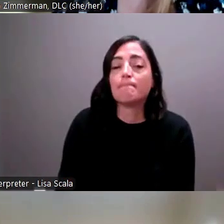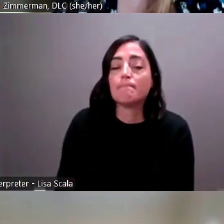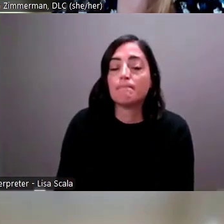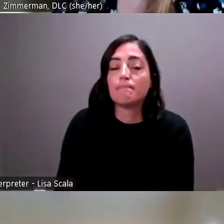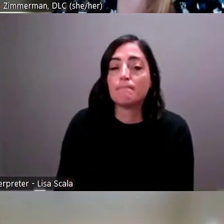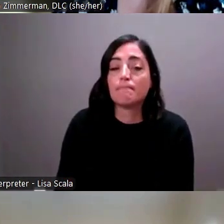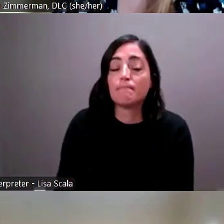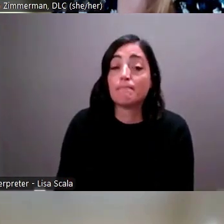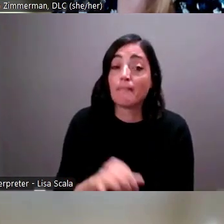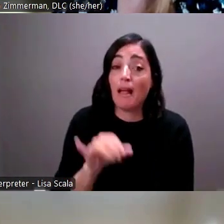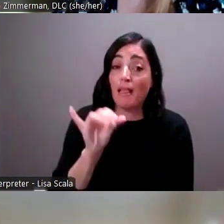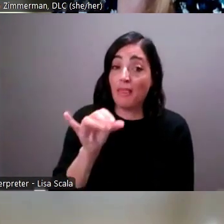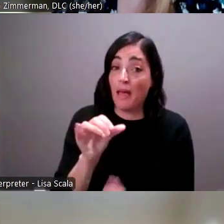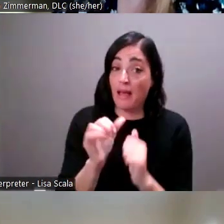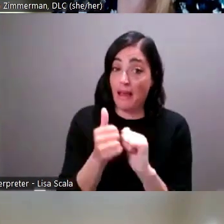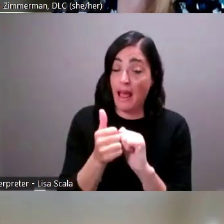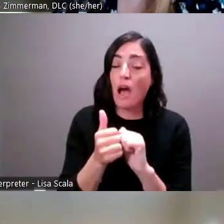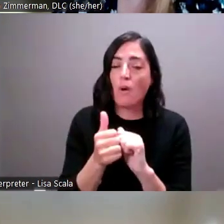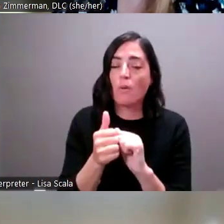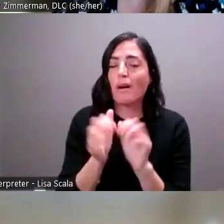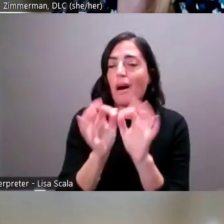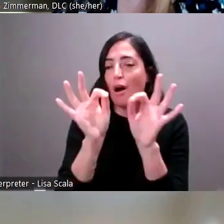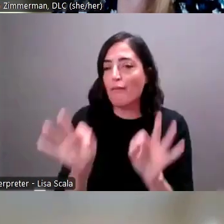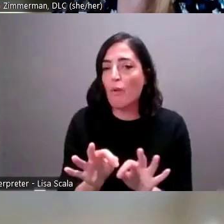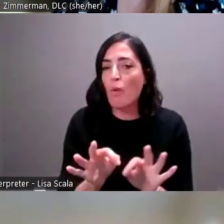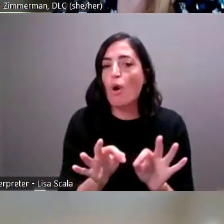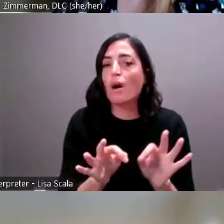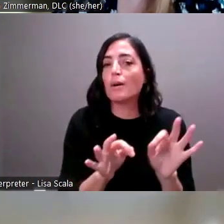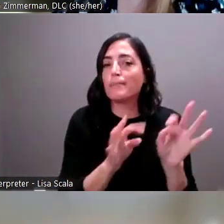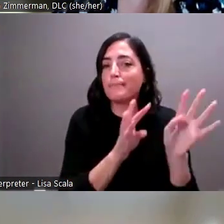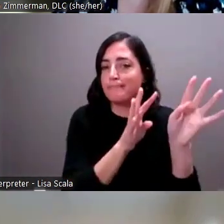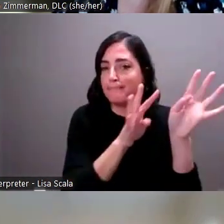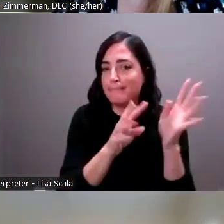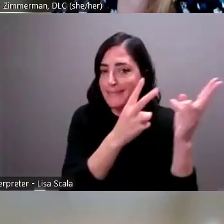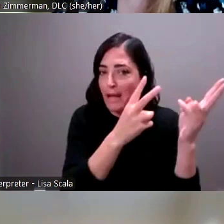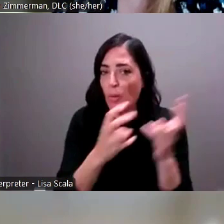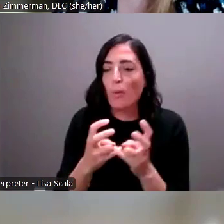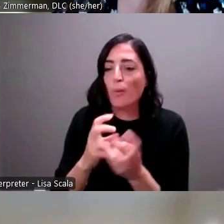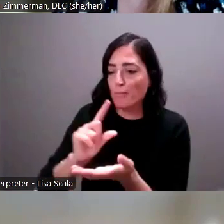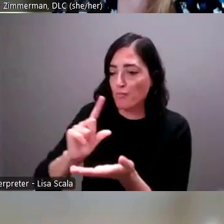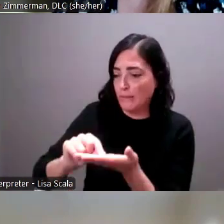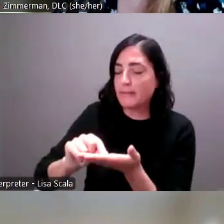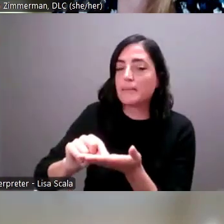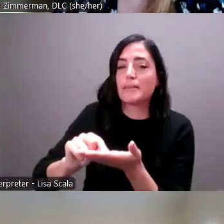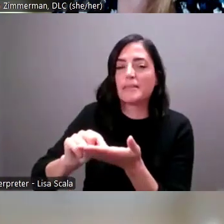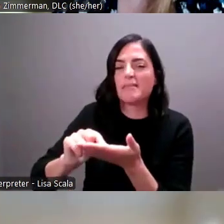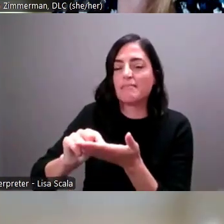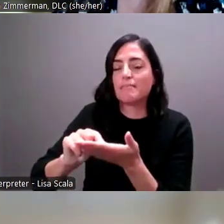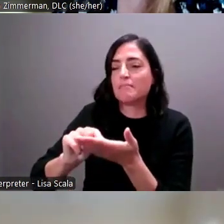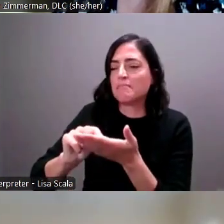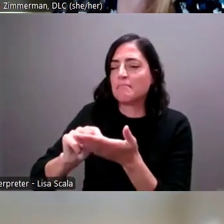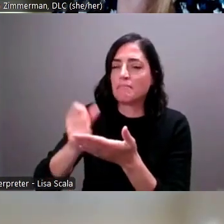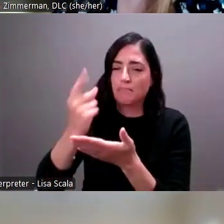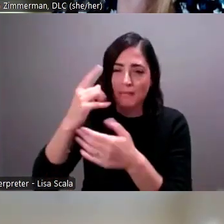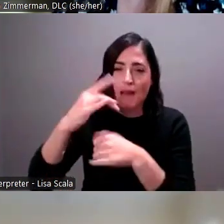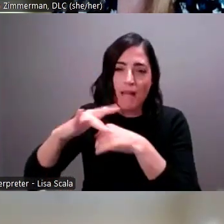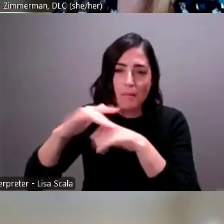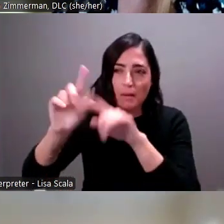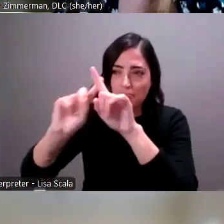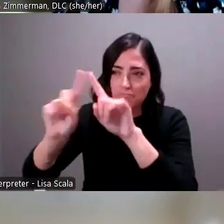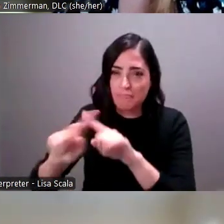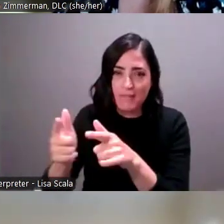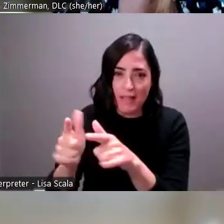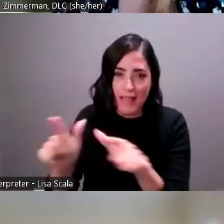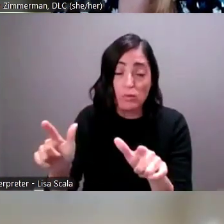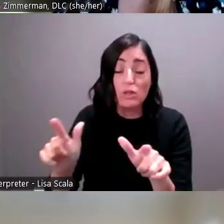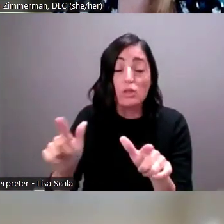to do that, you can download a form and print it in a variety of languages, or you